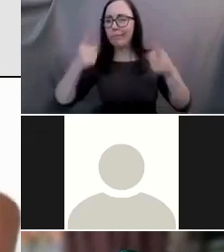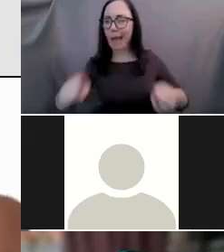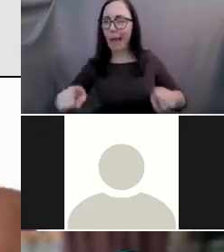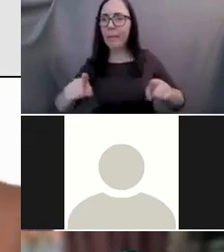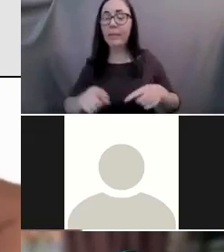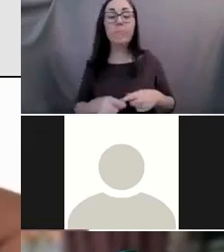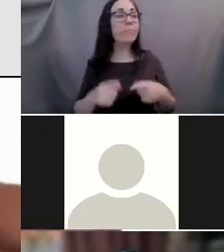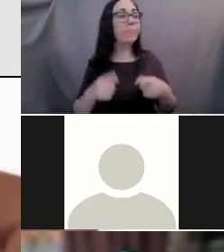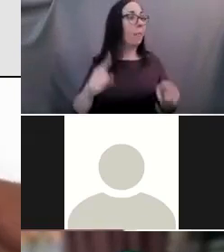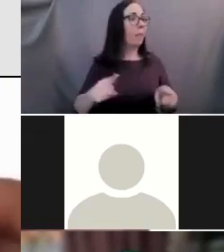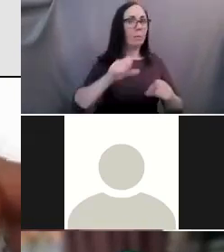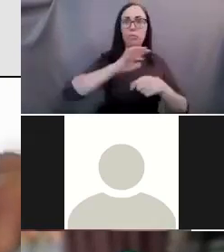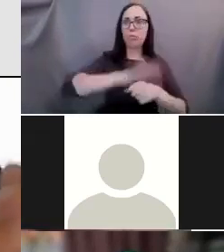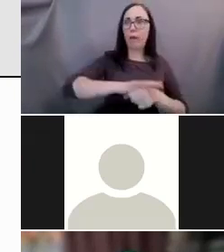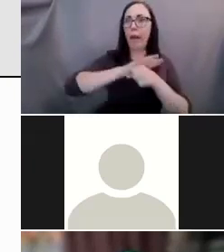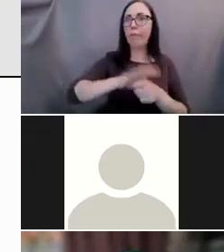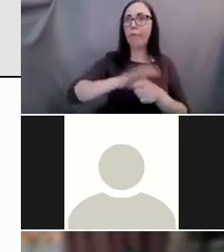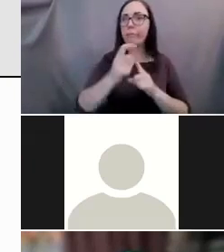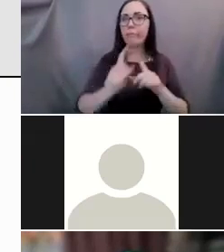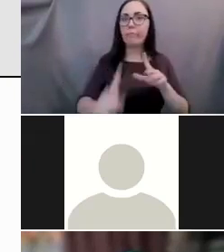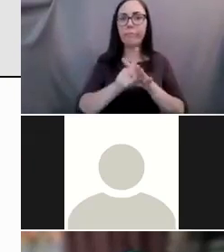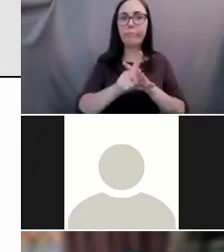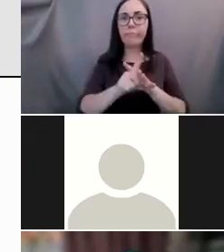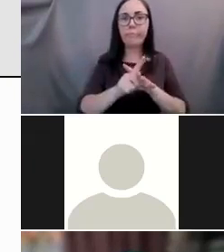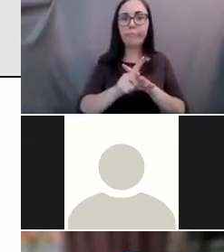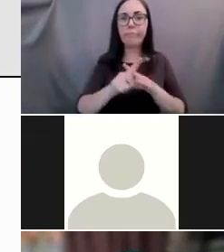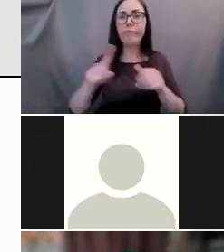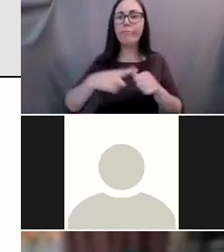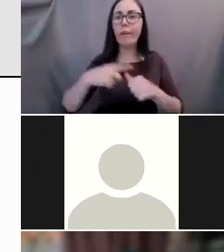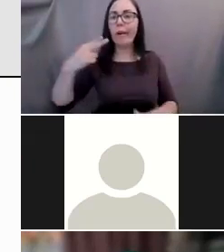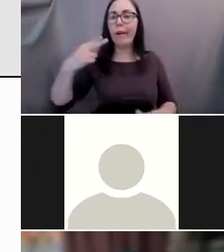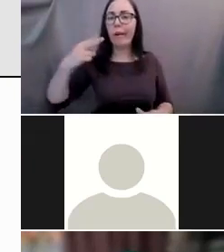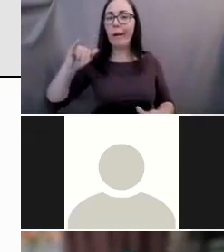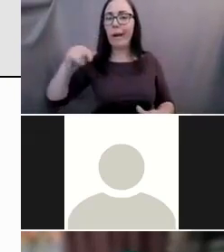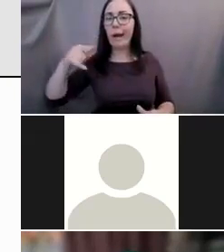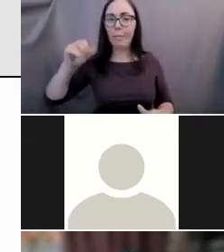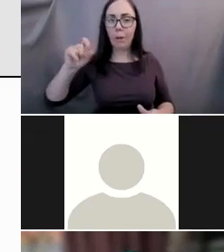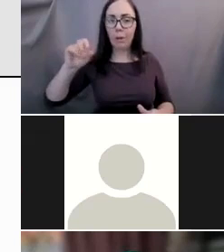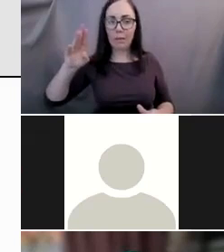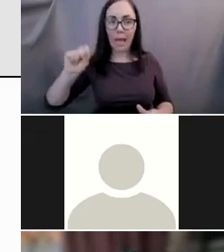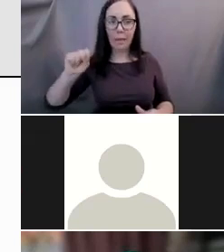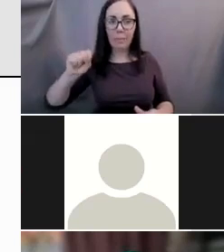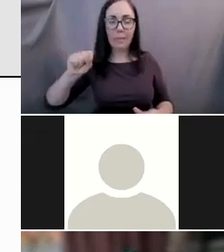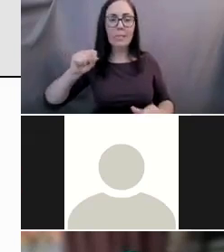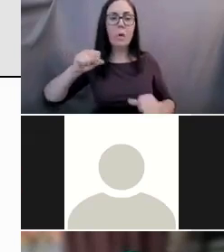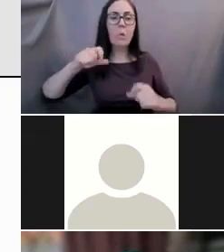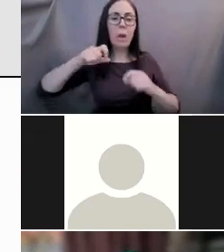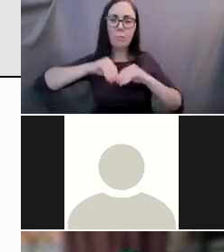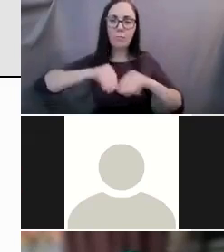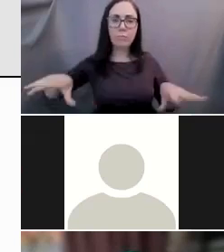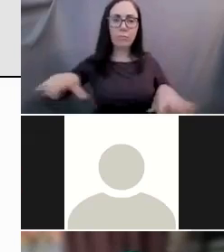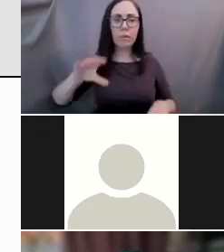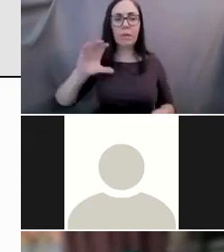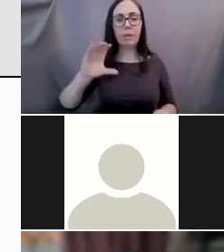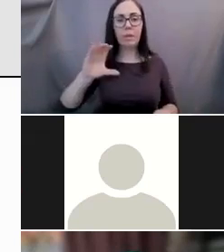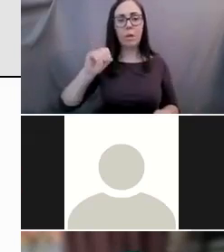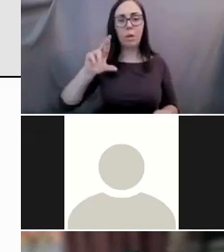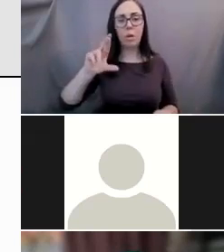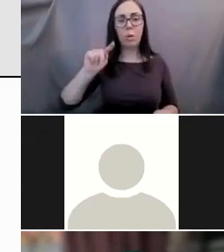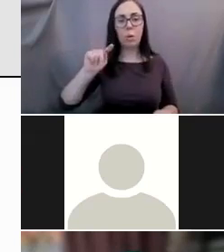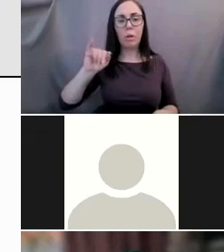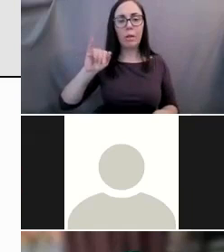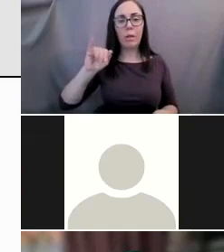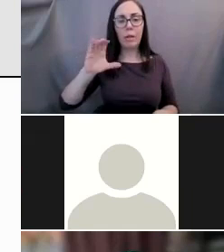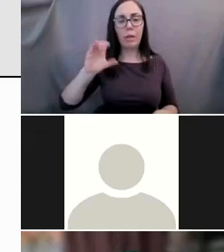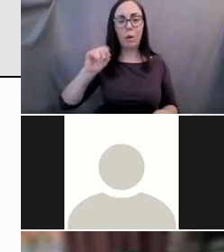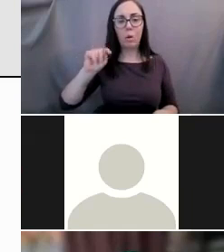the hypothalamus releases a hormone called corticotropin-releasing hormone, or CRH.